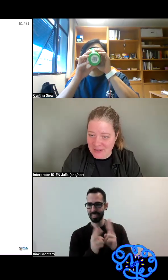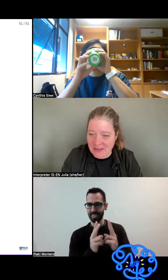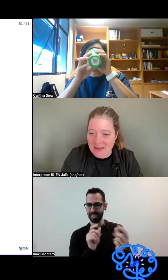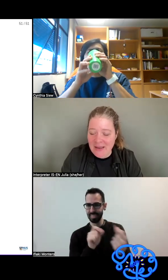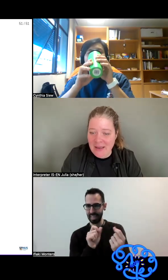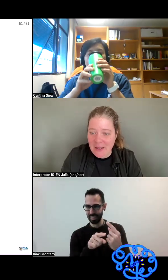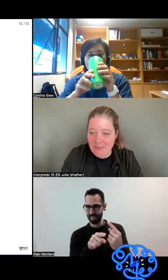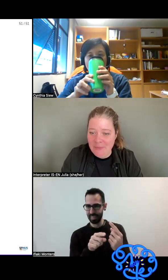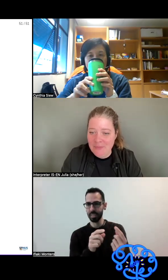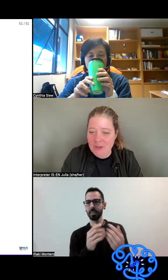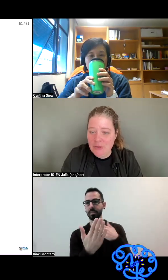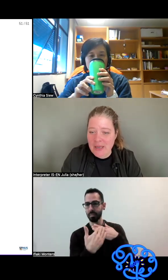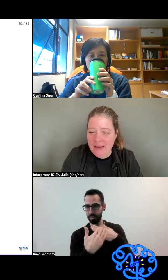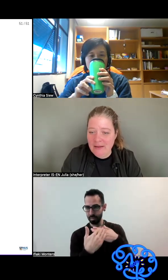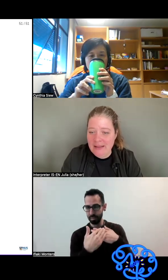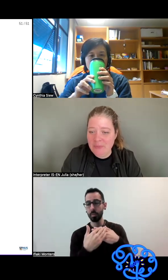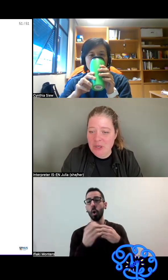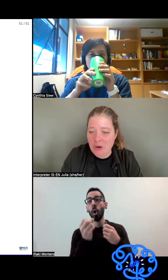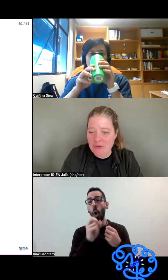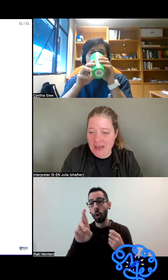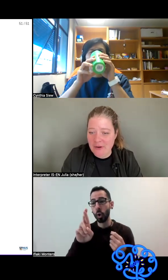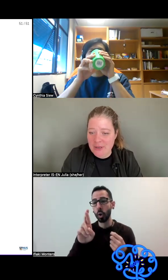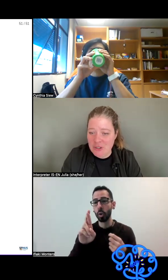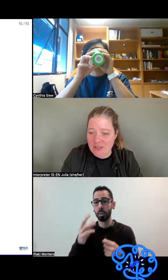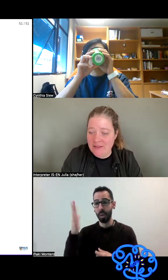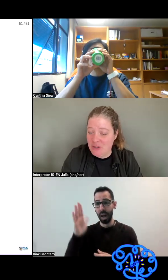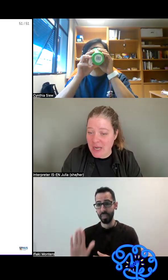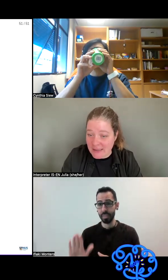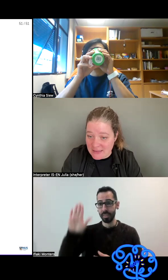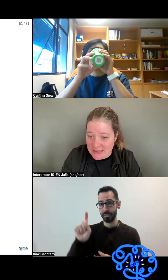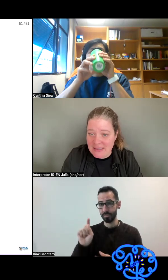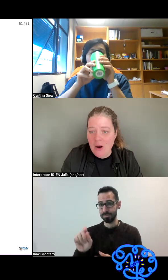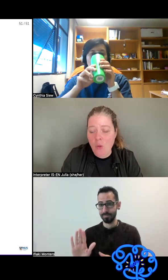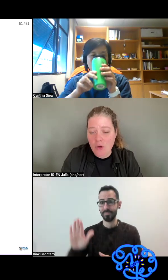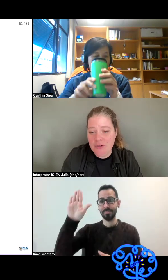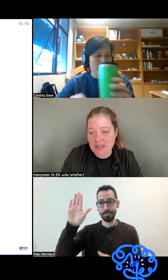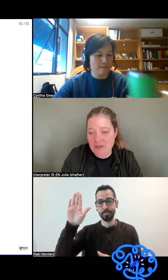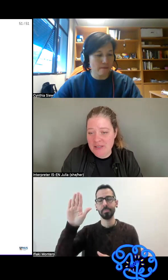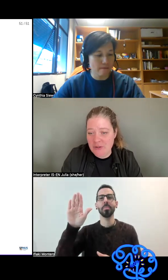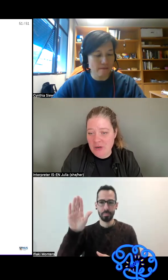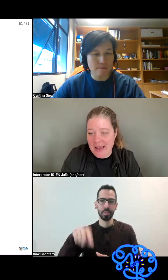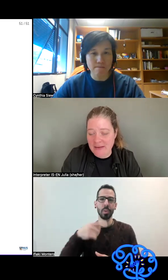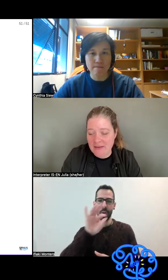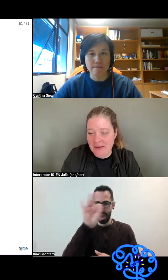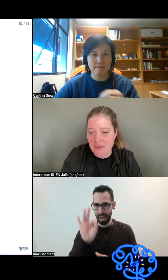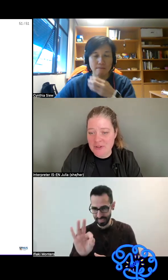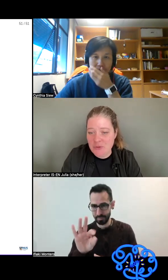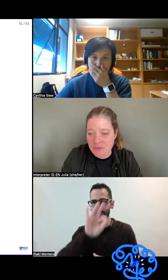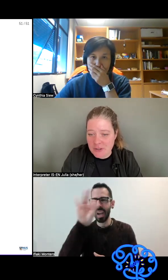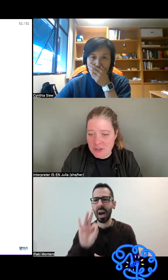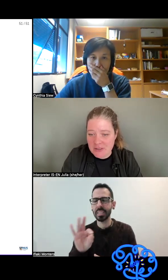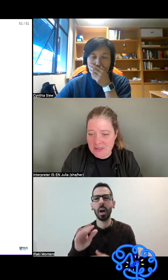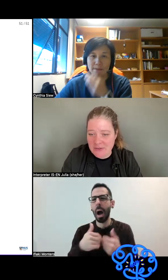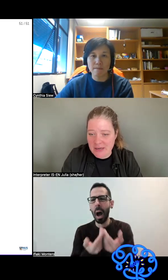again. You can let me know if you have a question in the chat, or you can raise your hand like with the